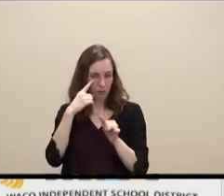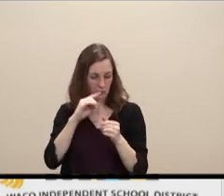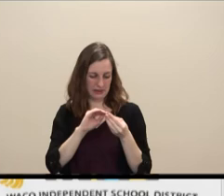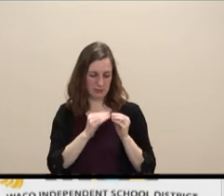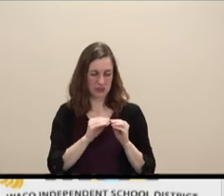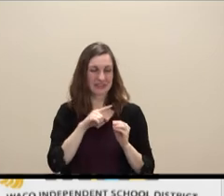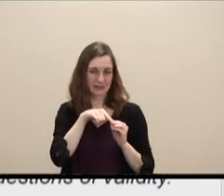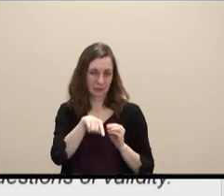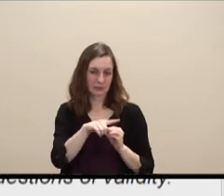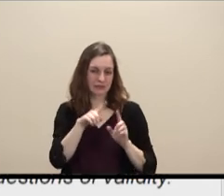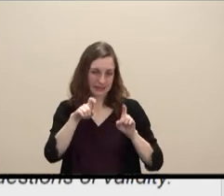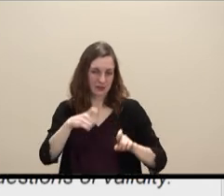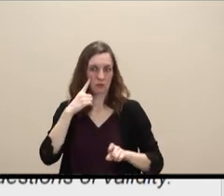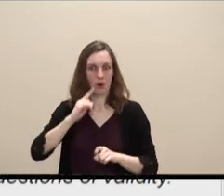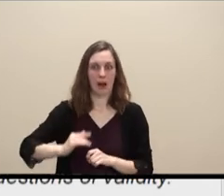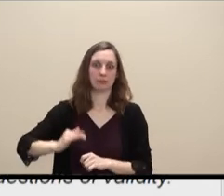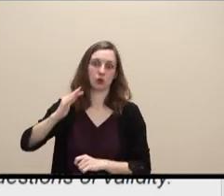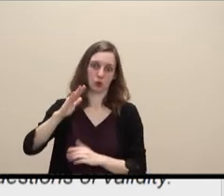up to college.